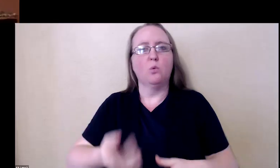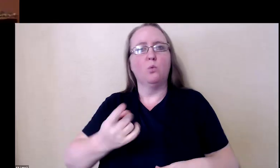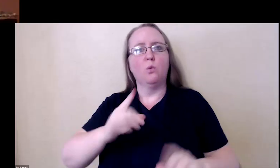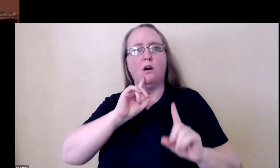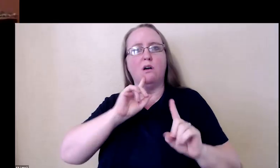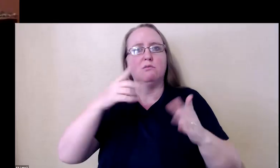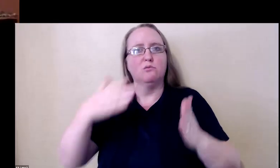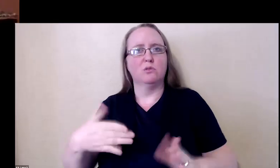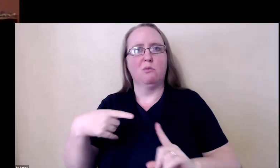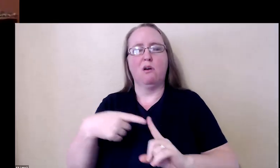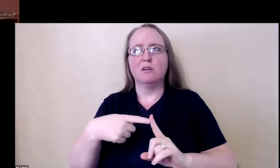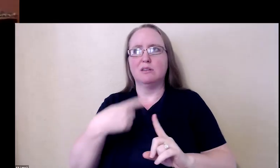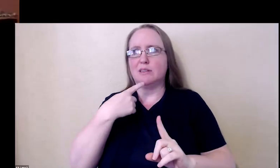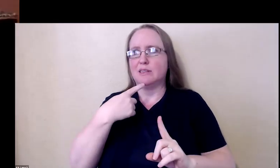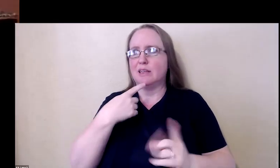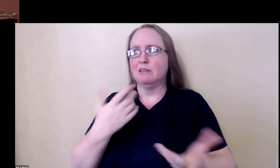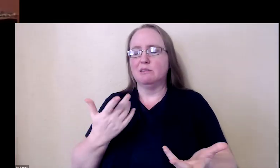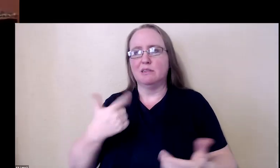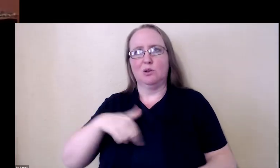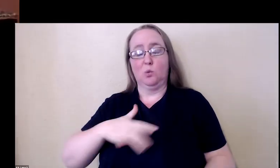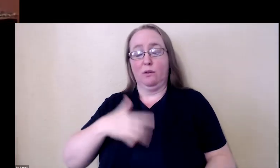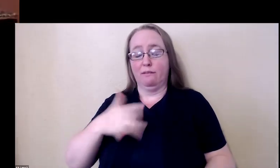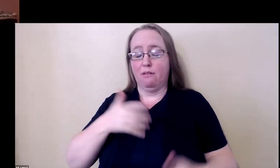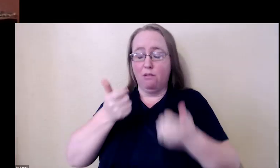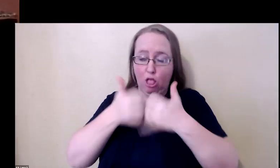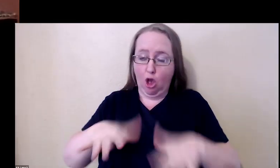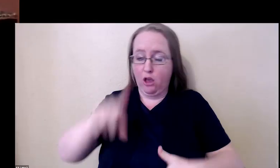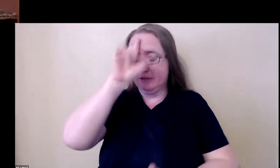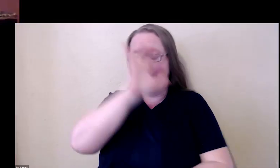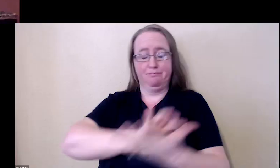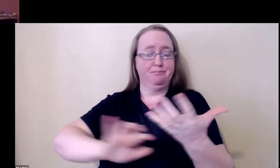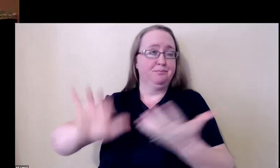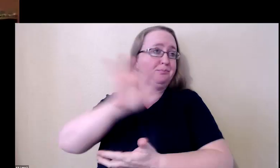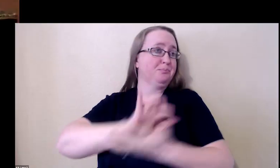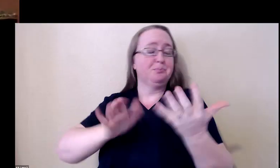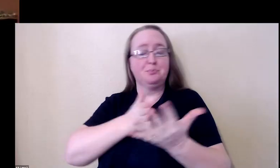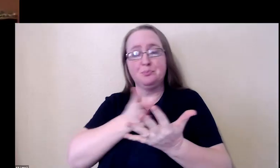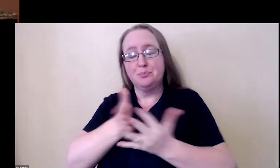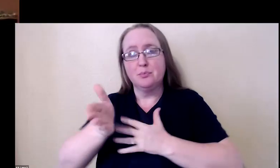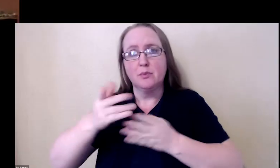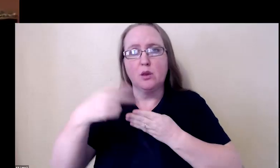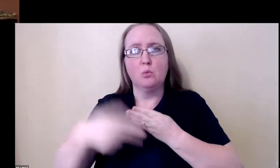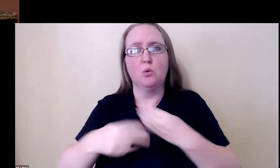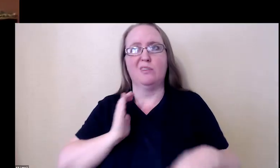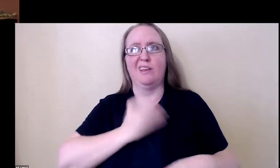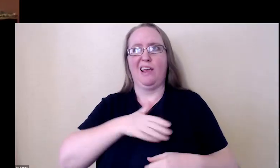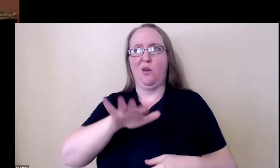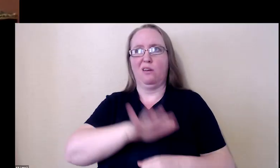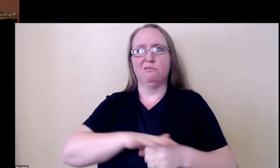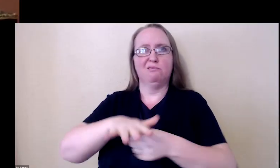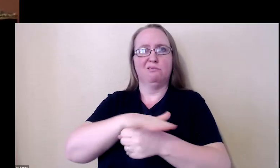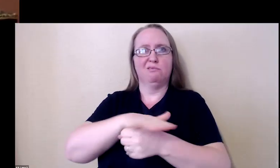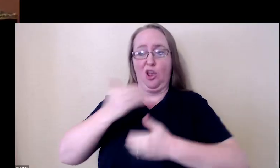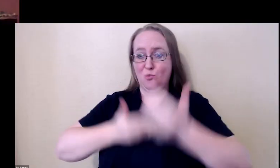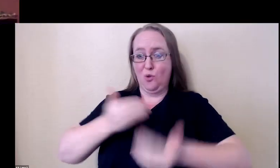shared, quote, "We felt very lost and confused navigating the programs in our area. The process was not easy, even